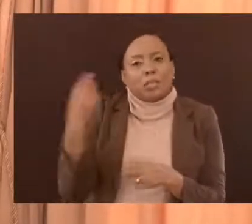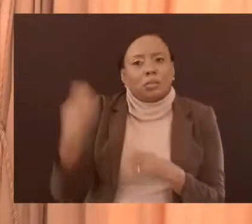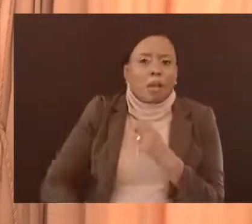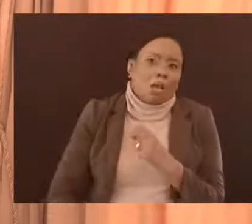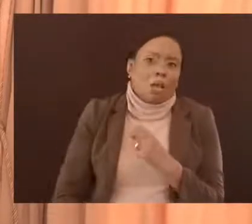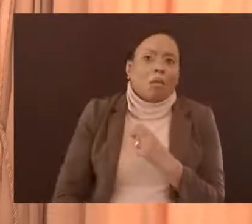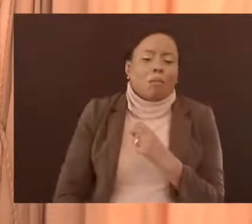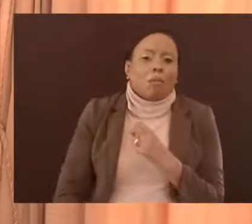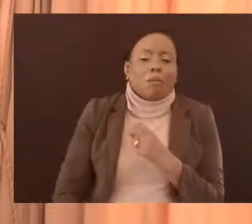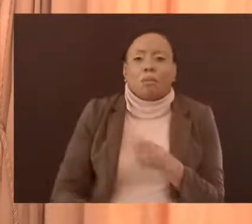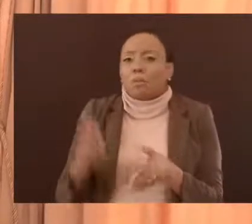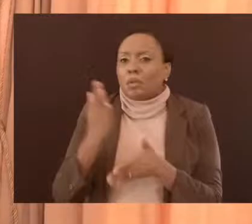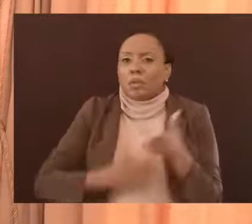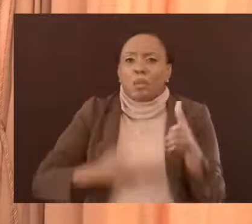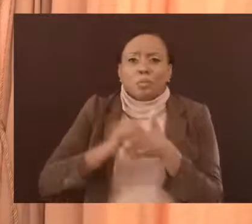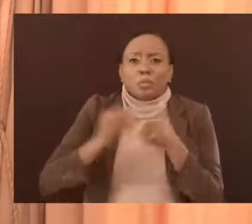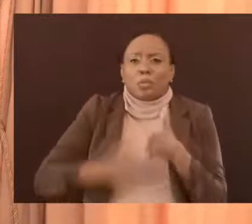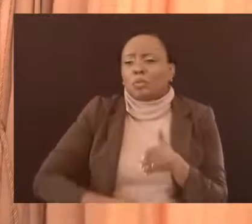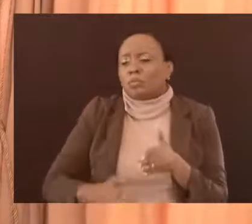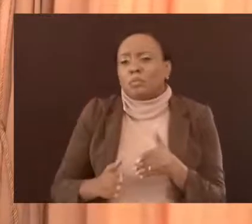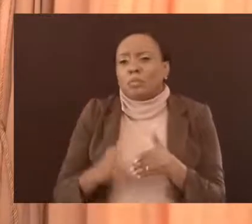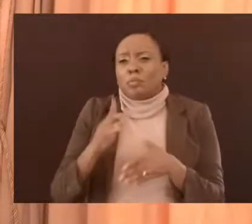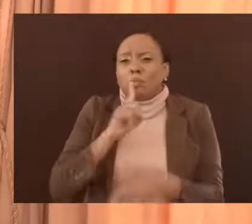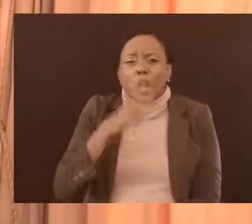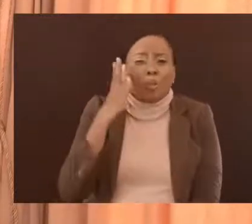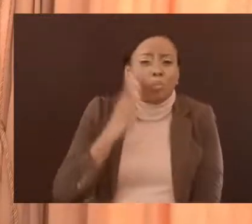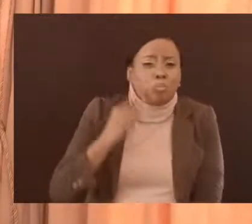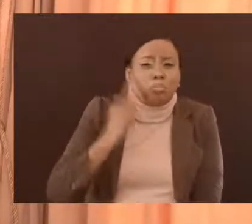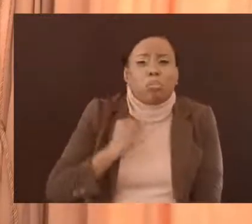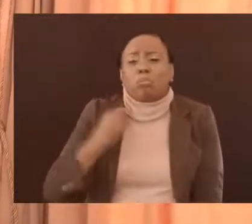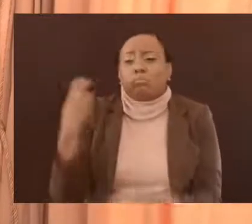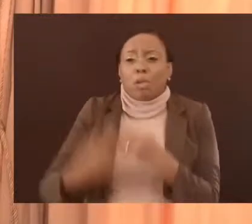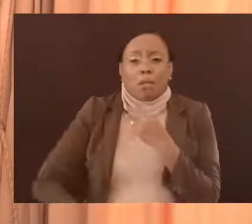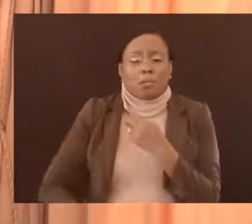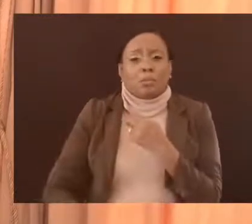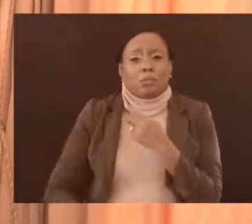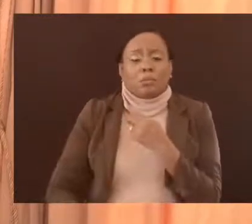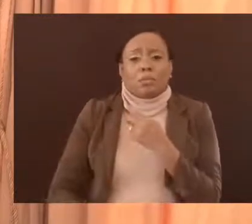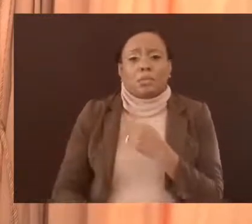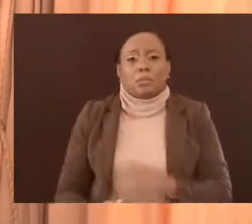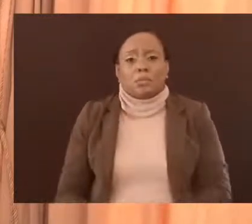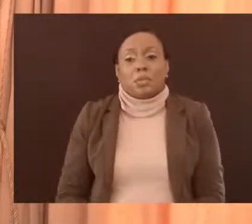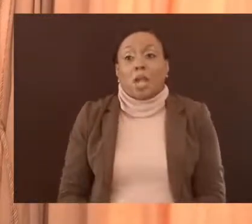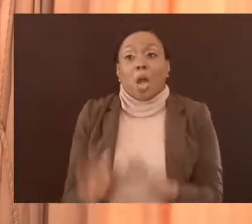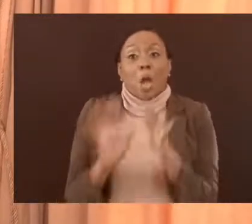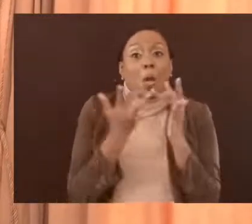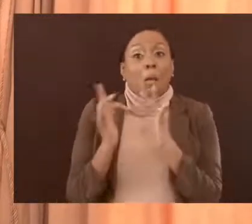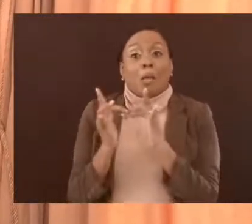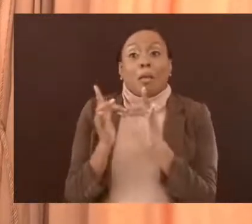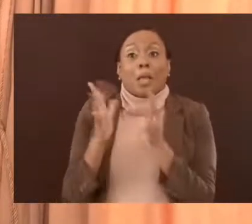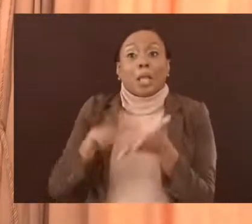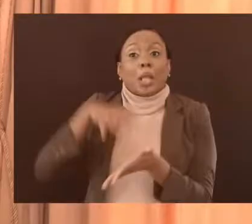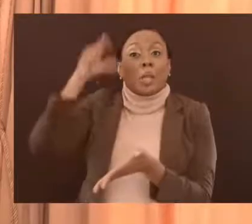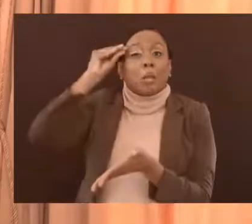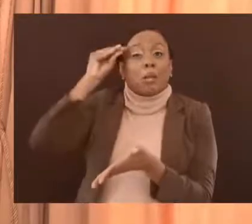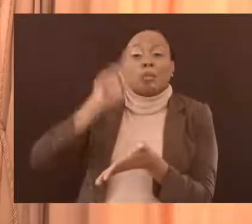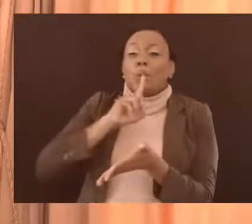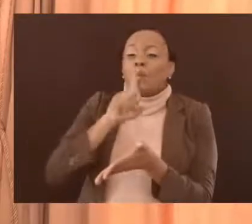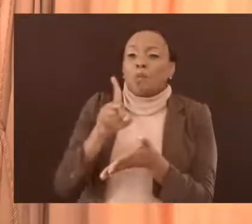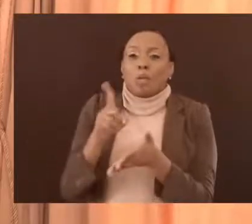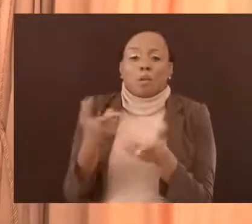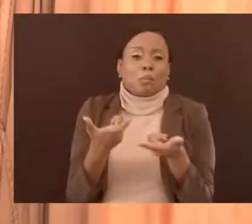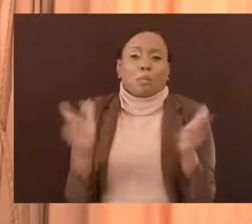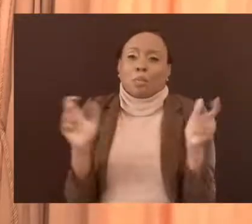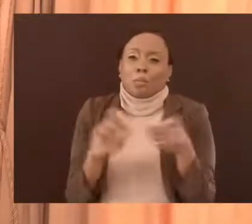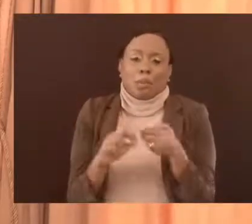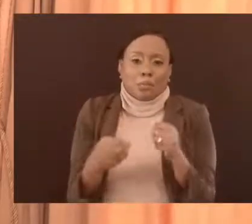difficult for some of our students. And we recognize that with the online learning, that is a major concern. To